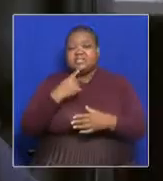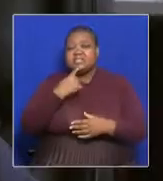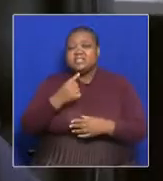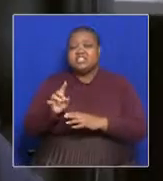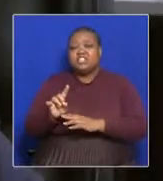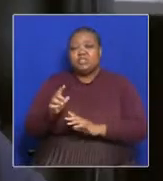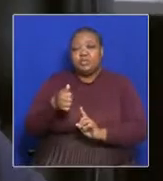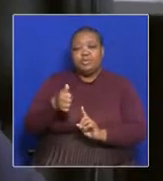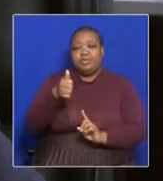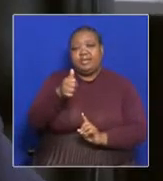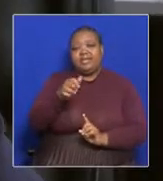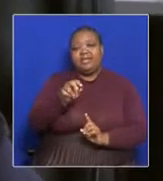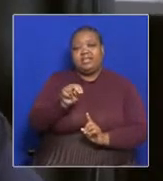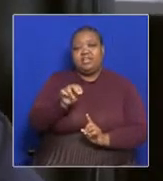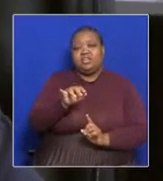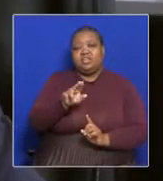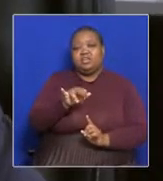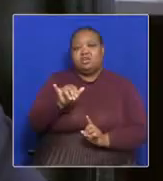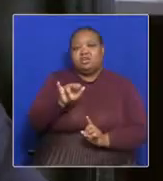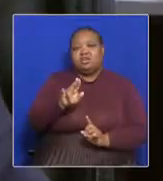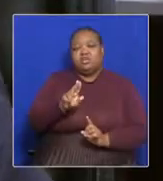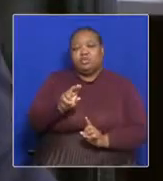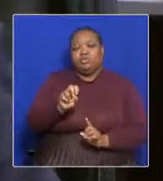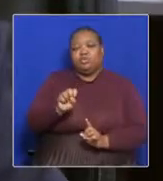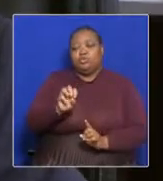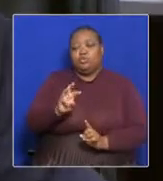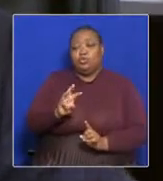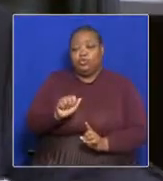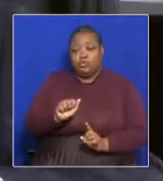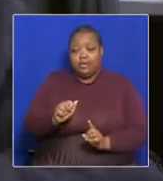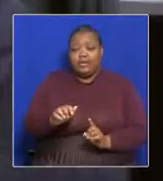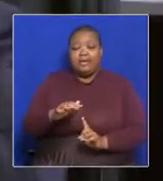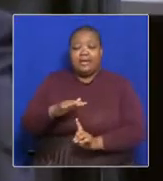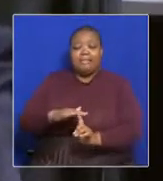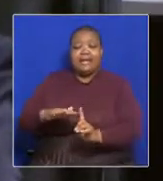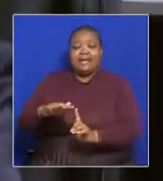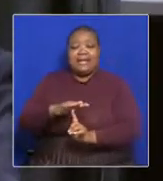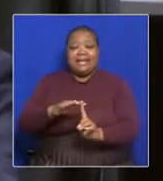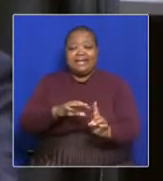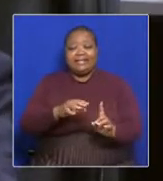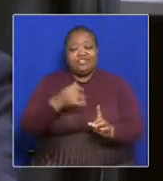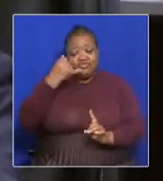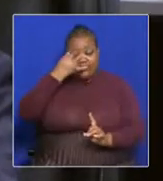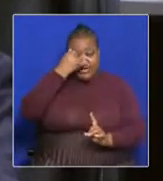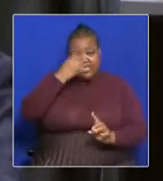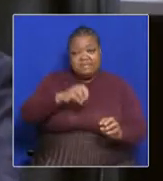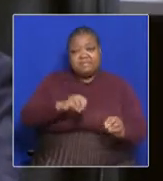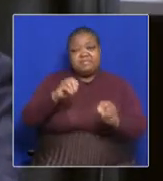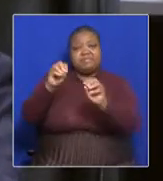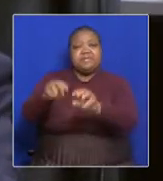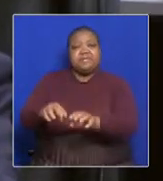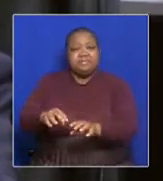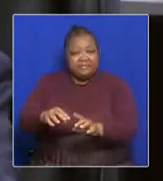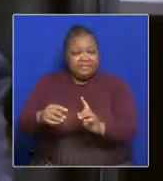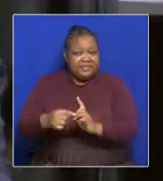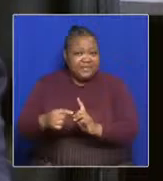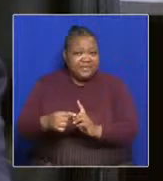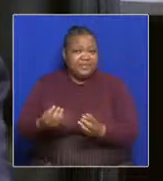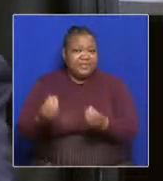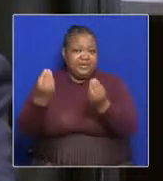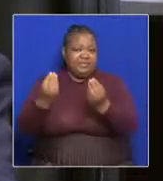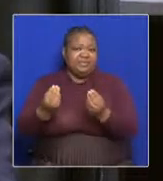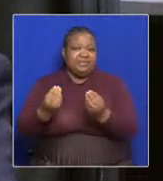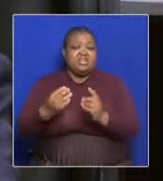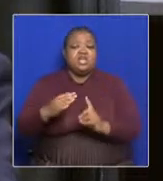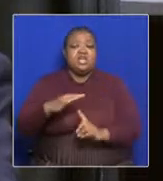should then secure a storage location for the drugs. He would have had to secure that storage space from